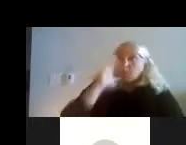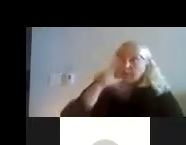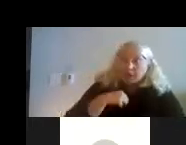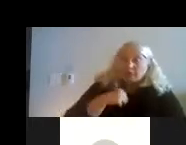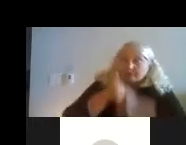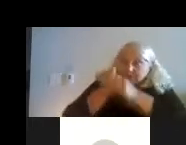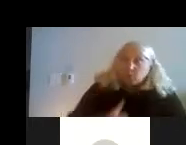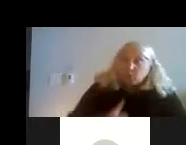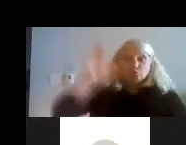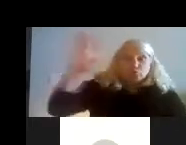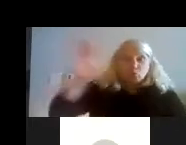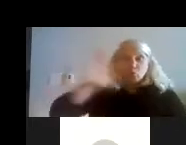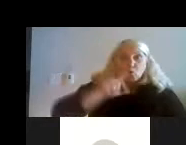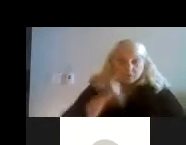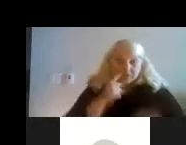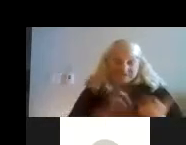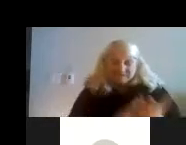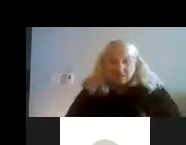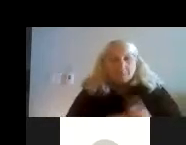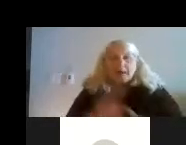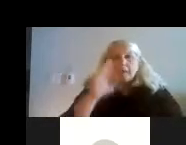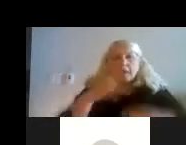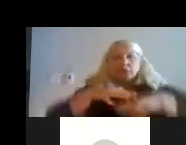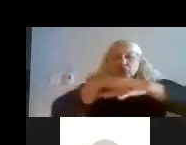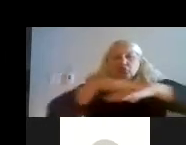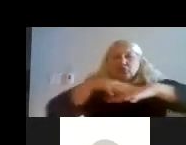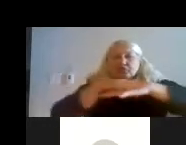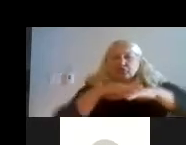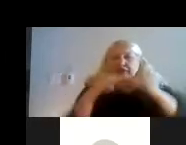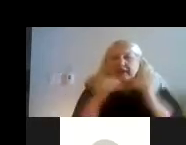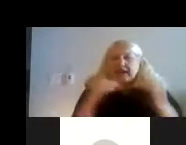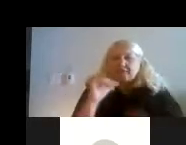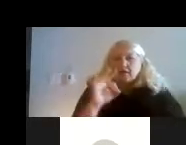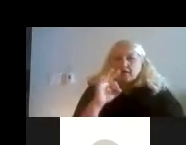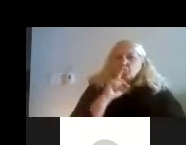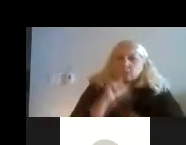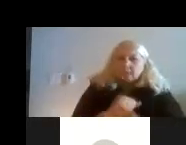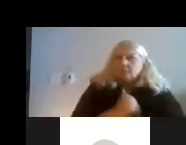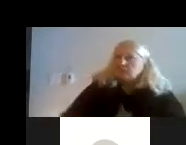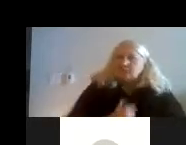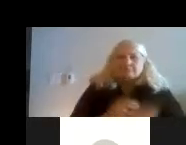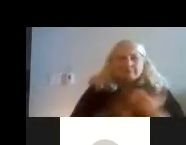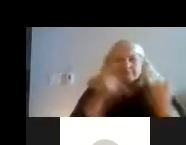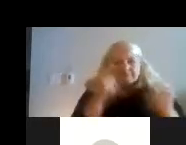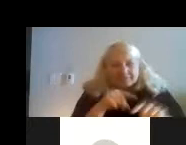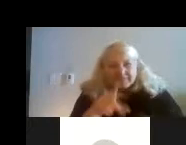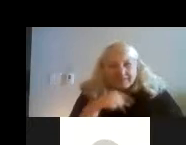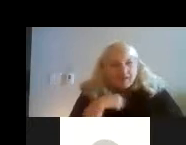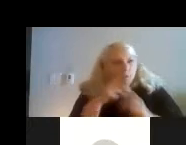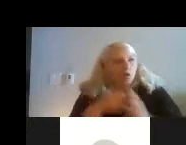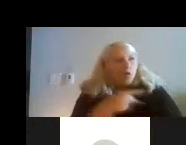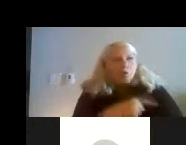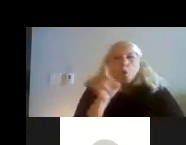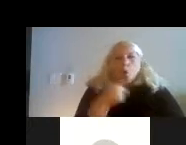really superficial level of reconciliation, or something, that I would consider as performative